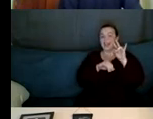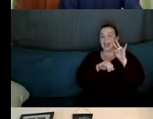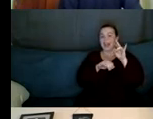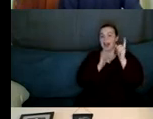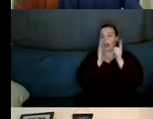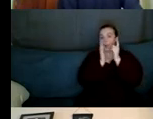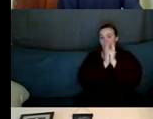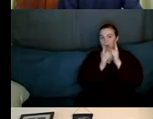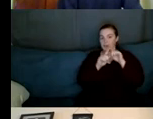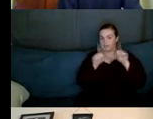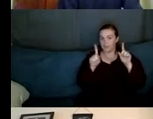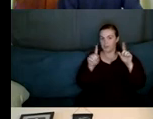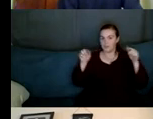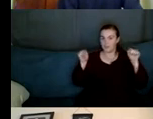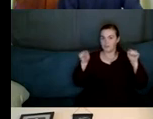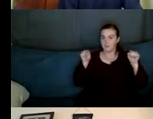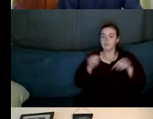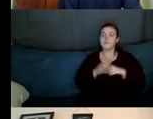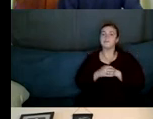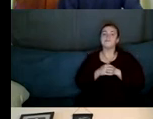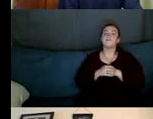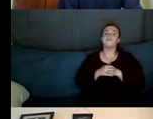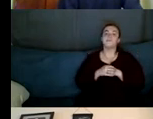Saturday morning down in Australia.